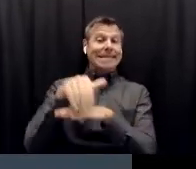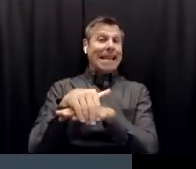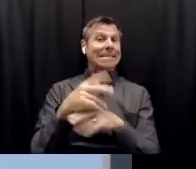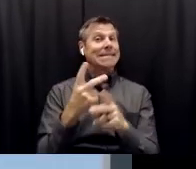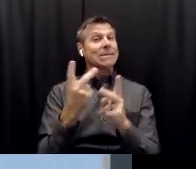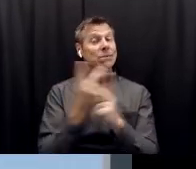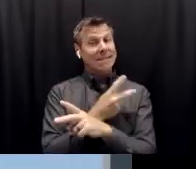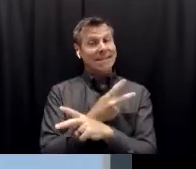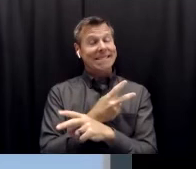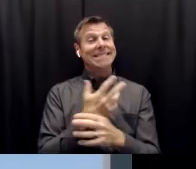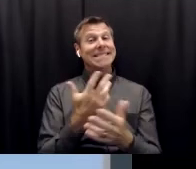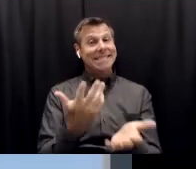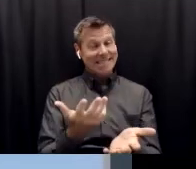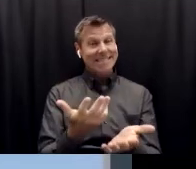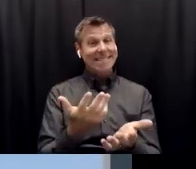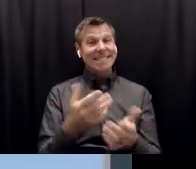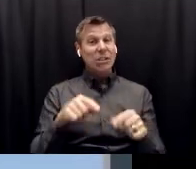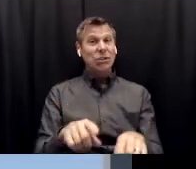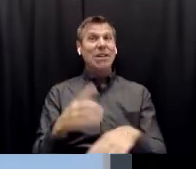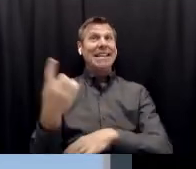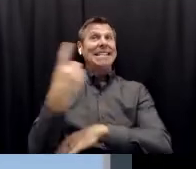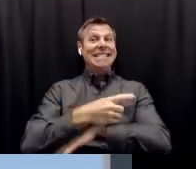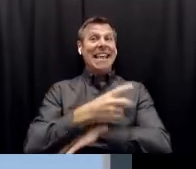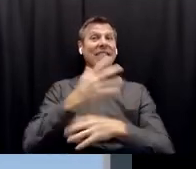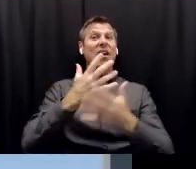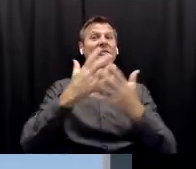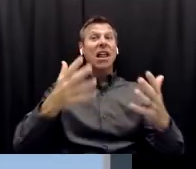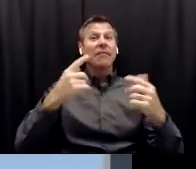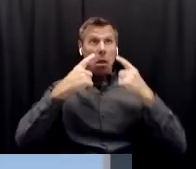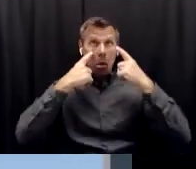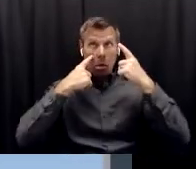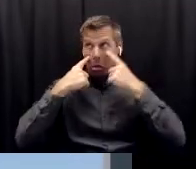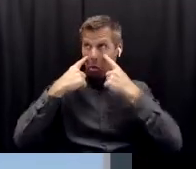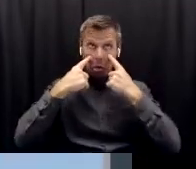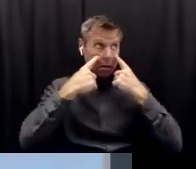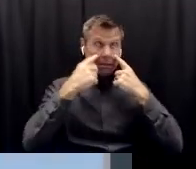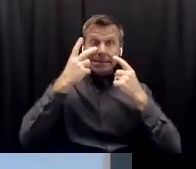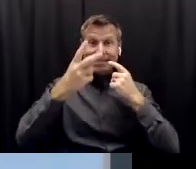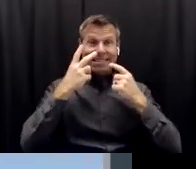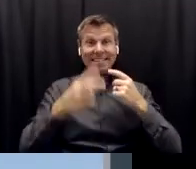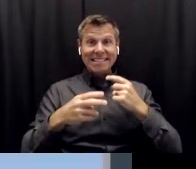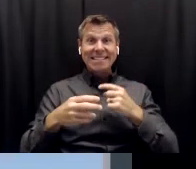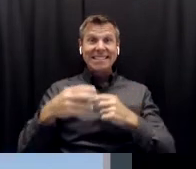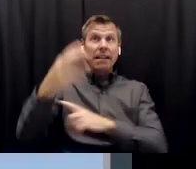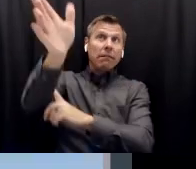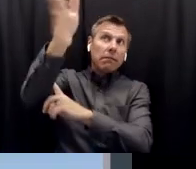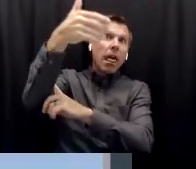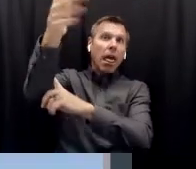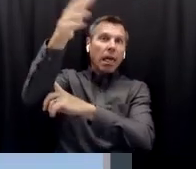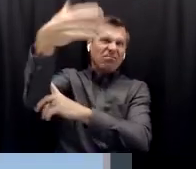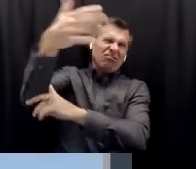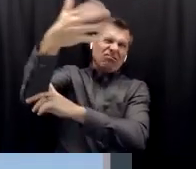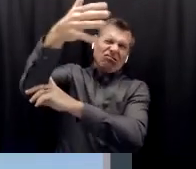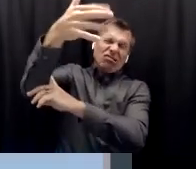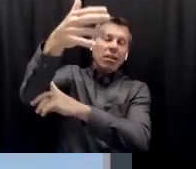So during the day, we have a lot of visual cues to help tell us, how